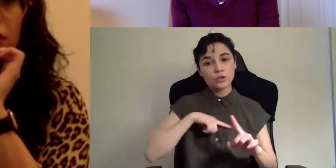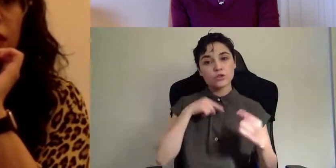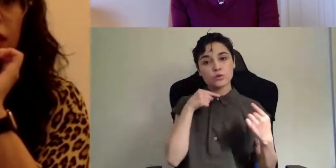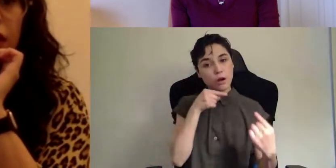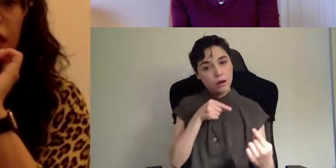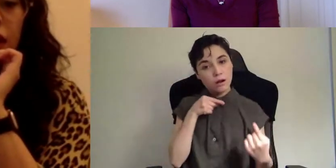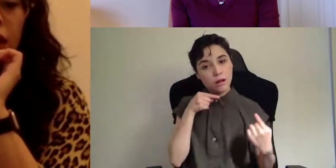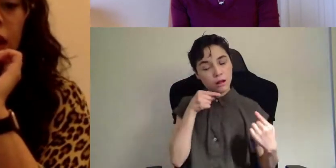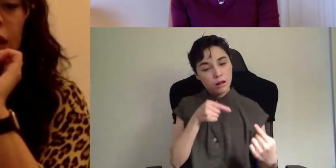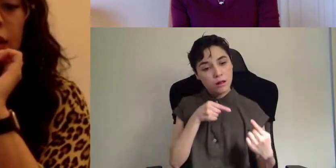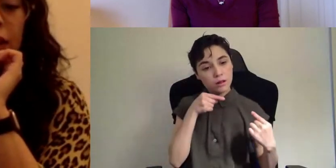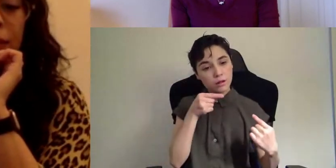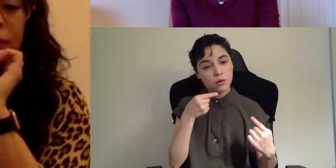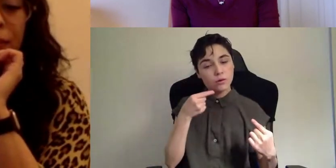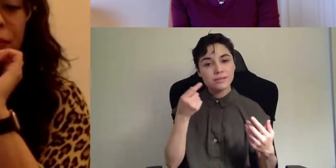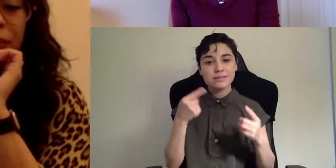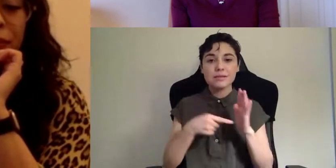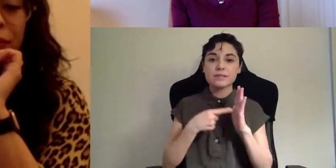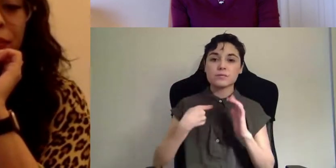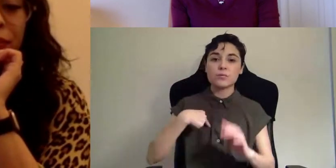one person. And